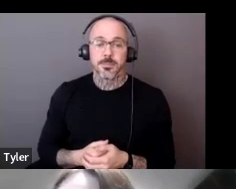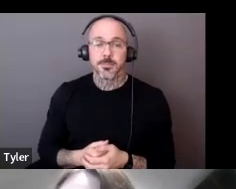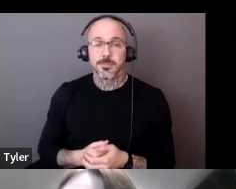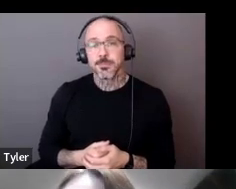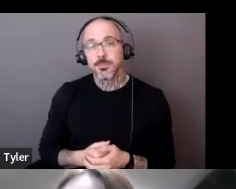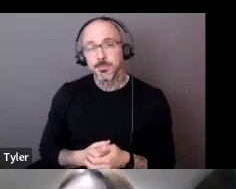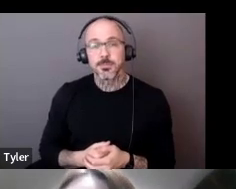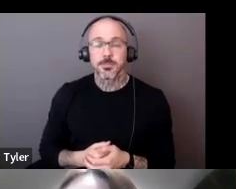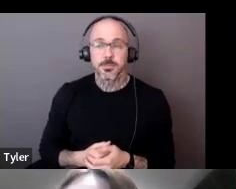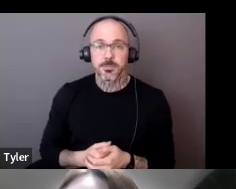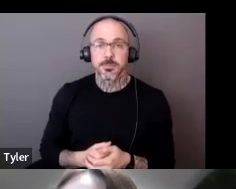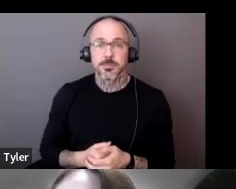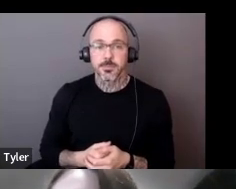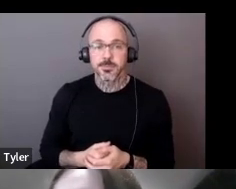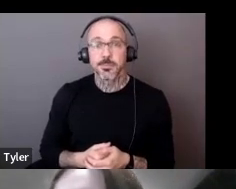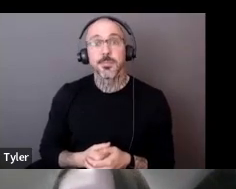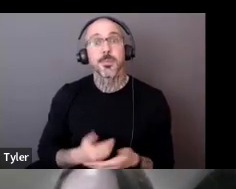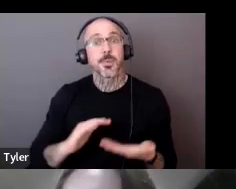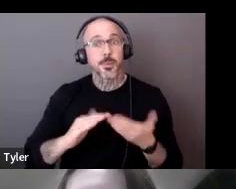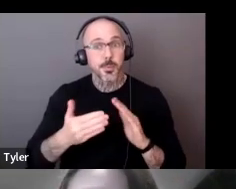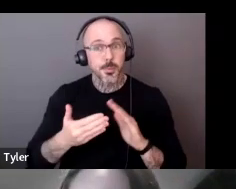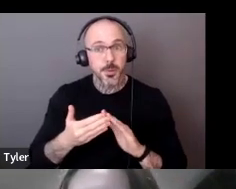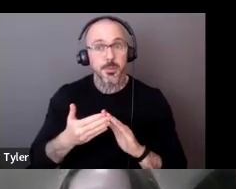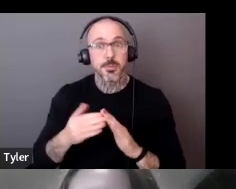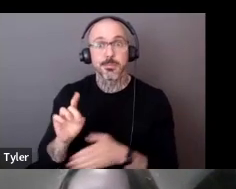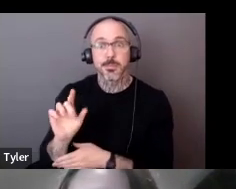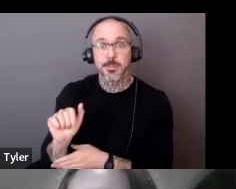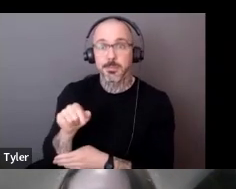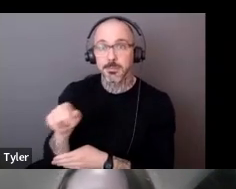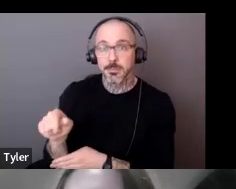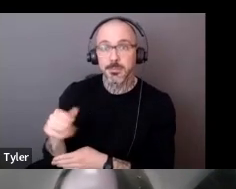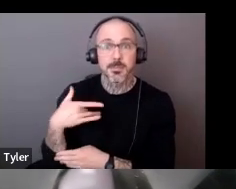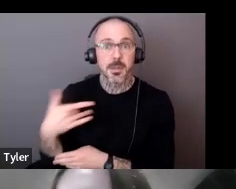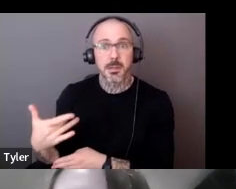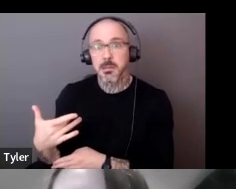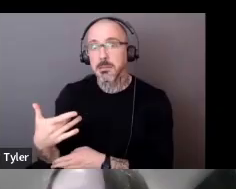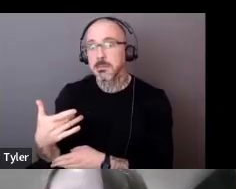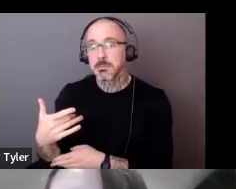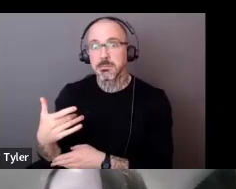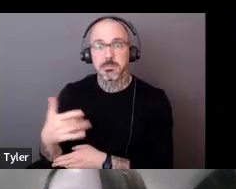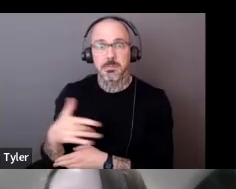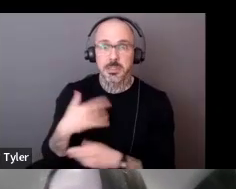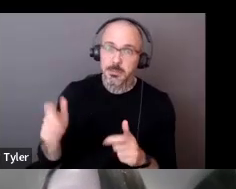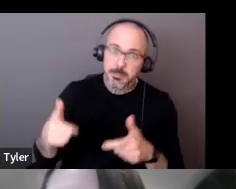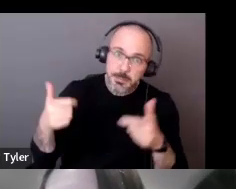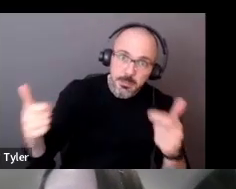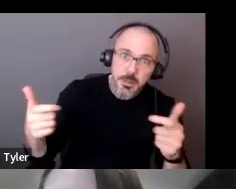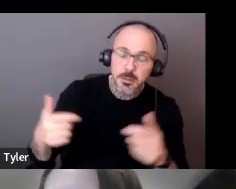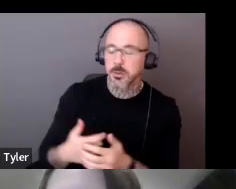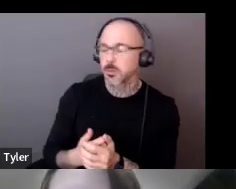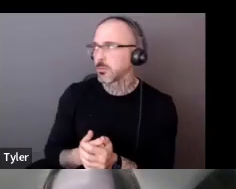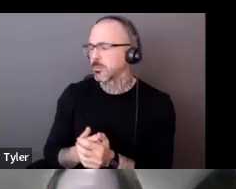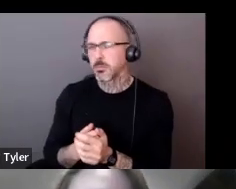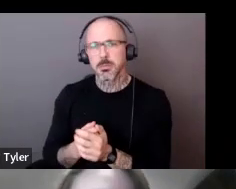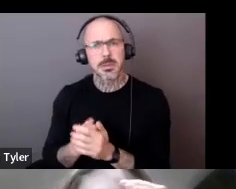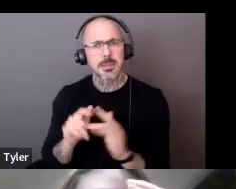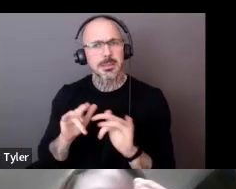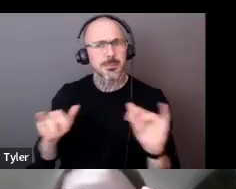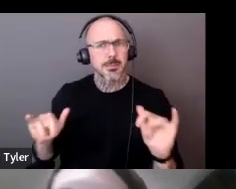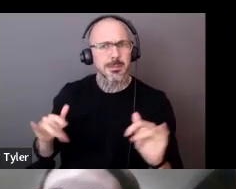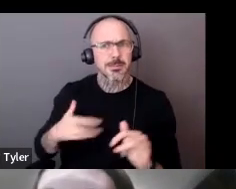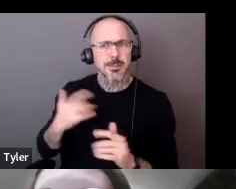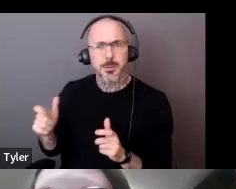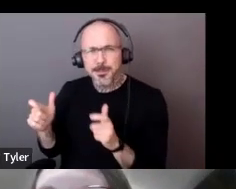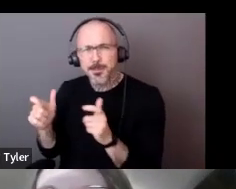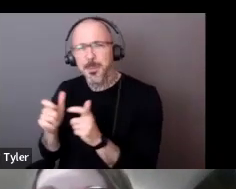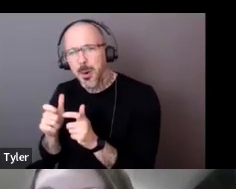or a small group in terms of the community. But at the same time, I think there's a lot of weight placed on